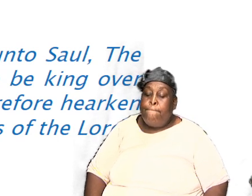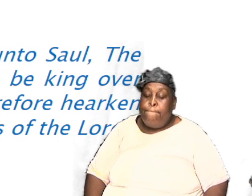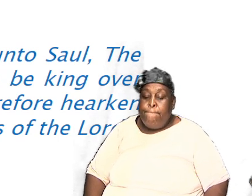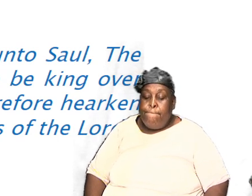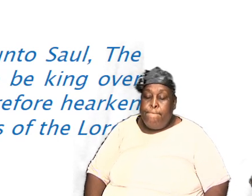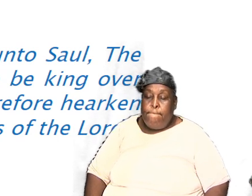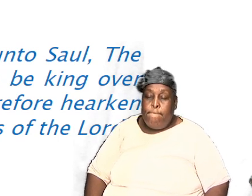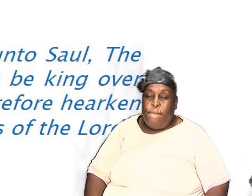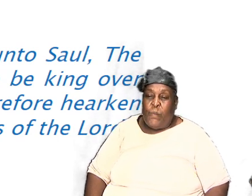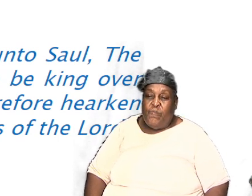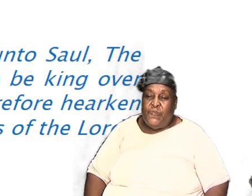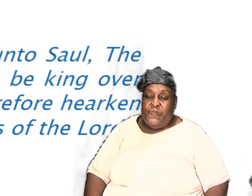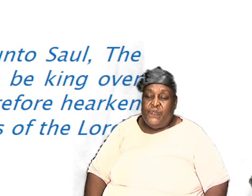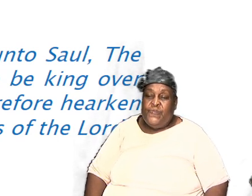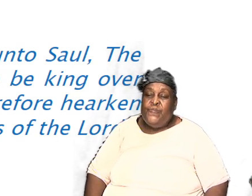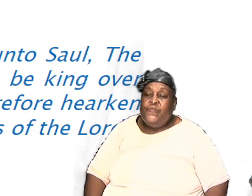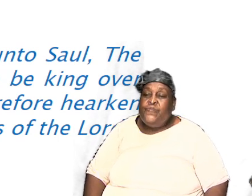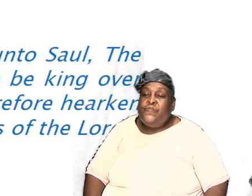So,